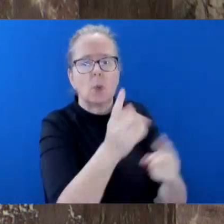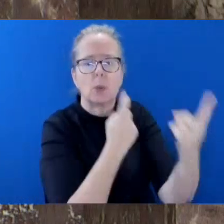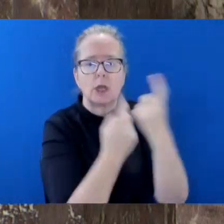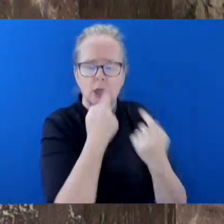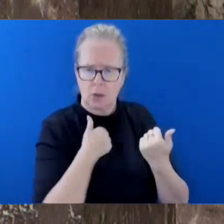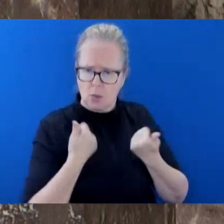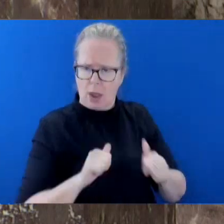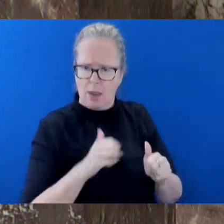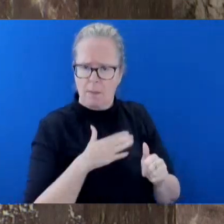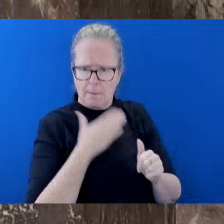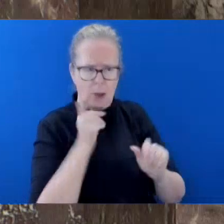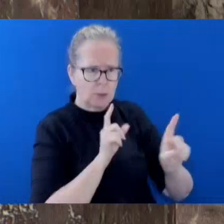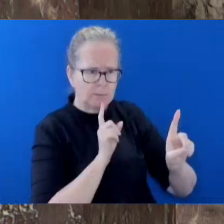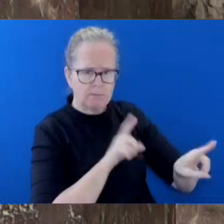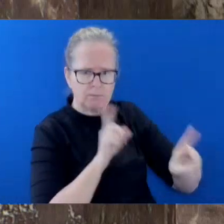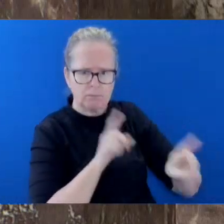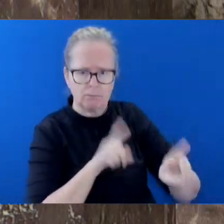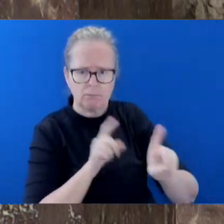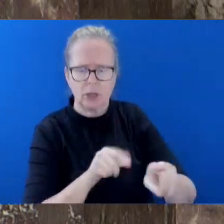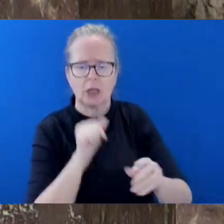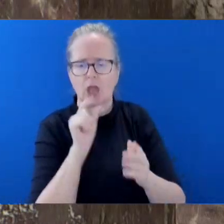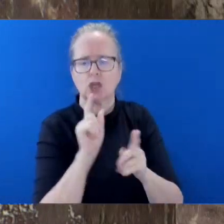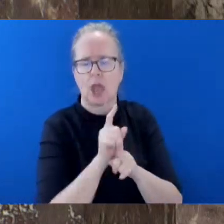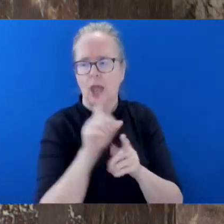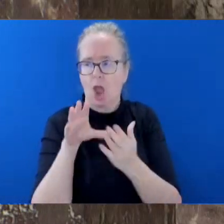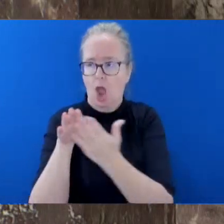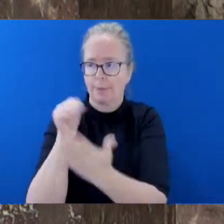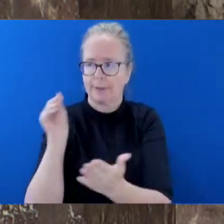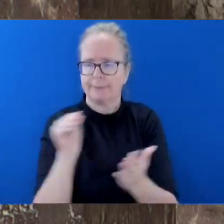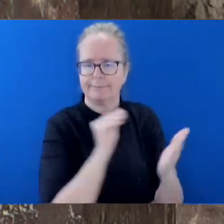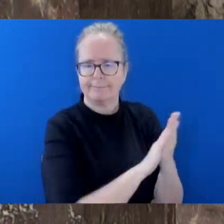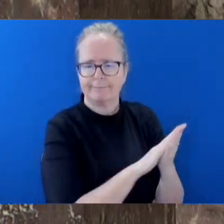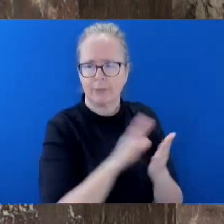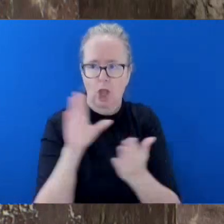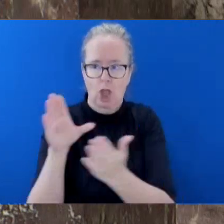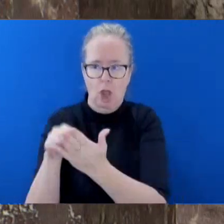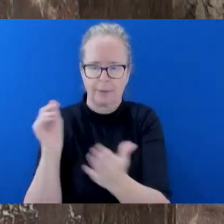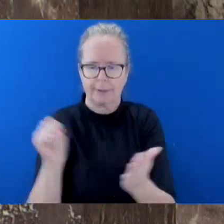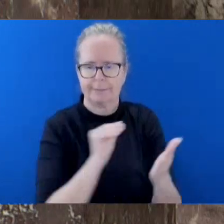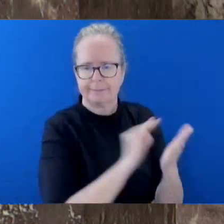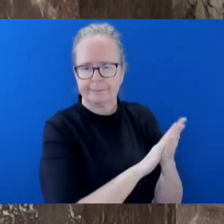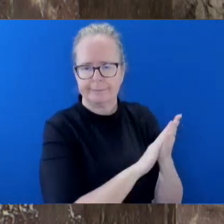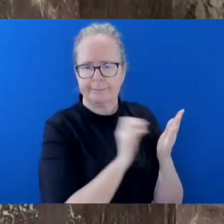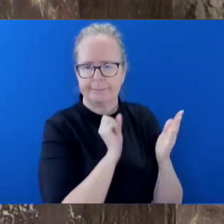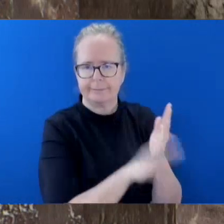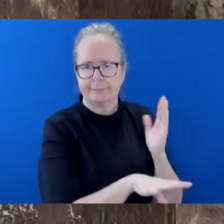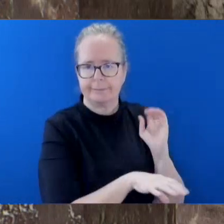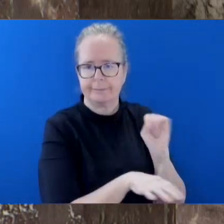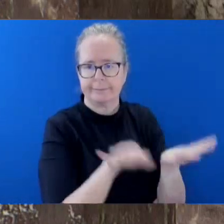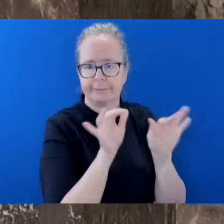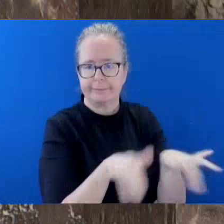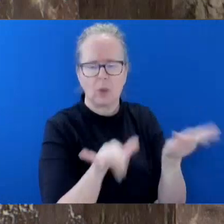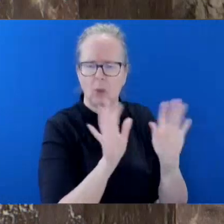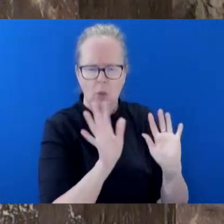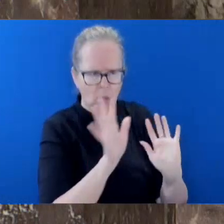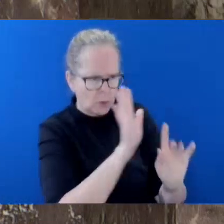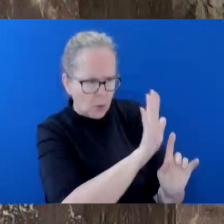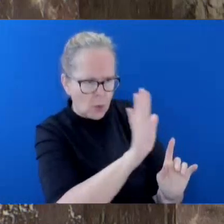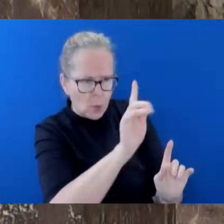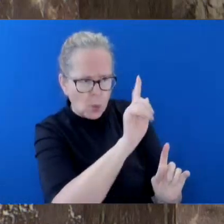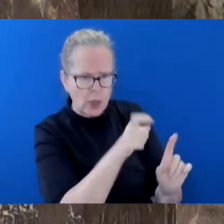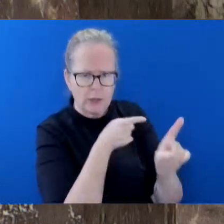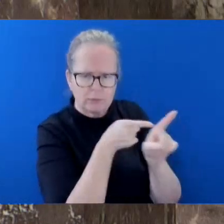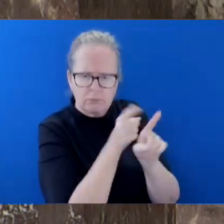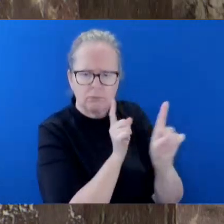unique questions, just as of yesterday. And I can share with the member that strata hotel accommodations